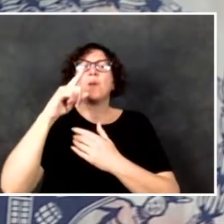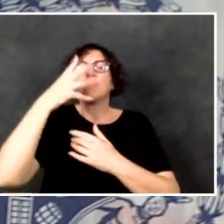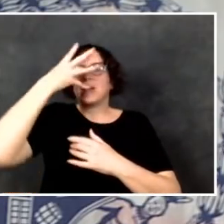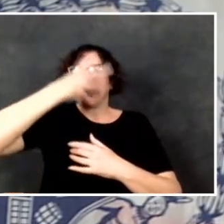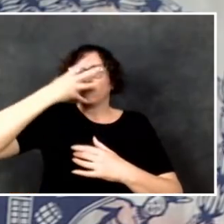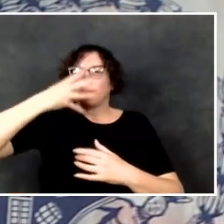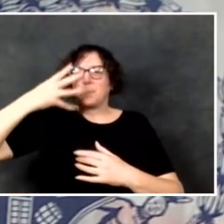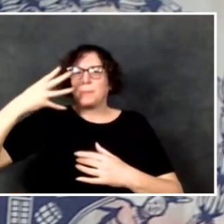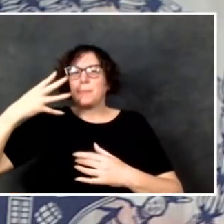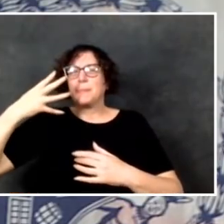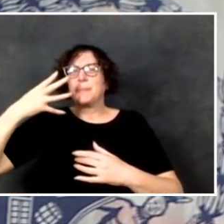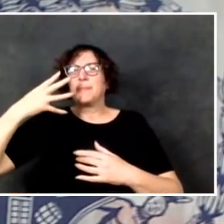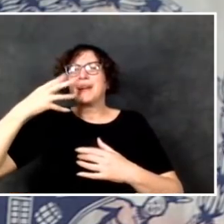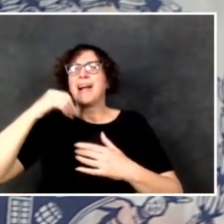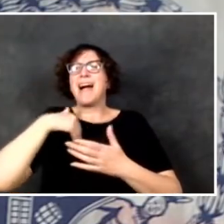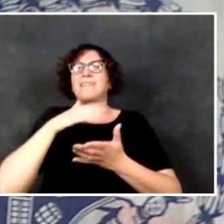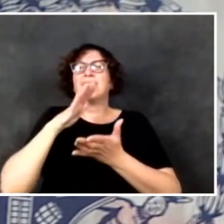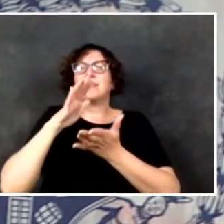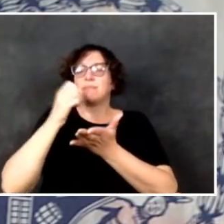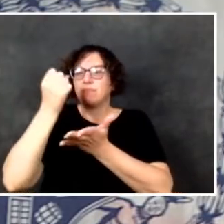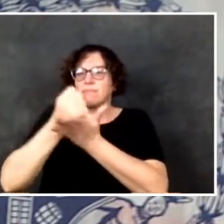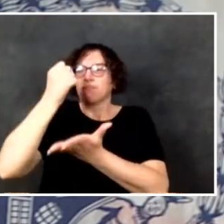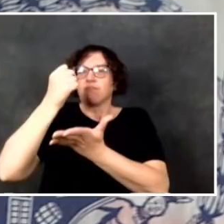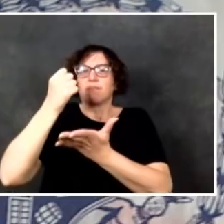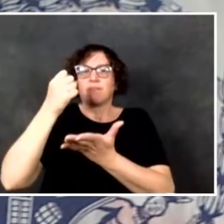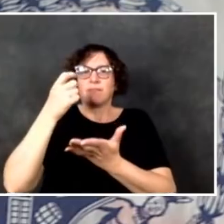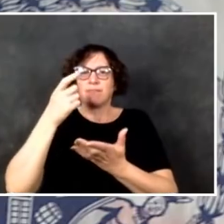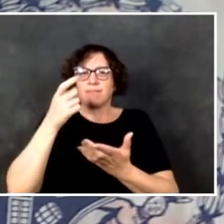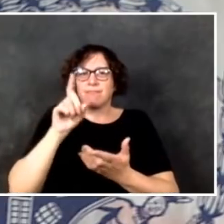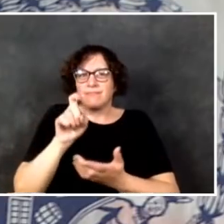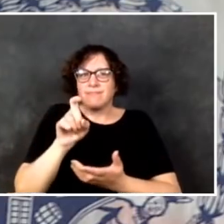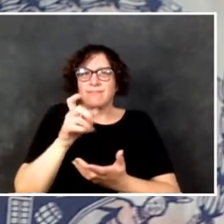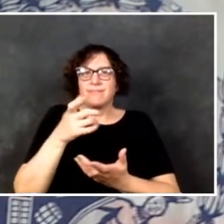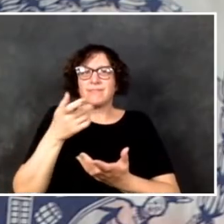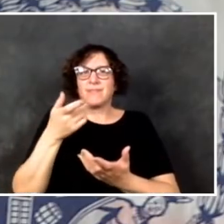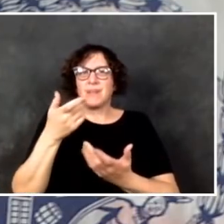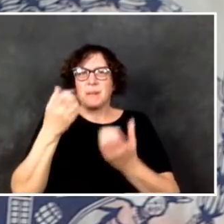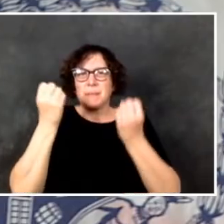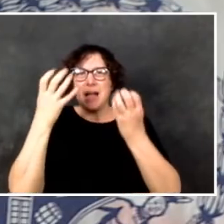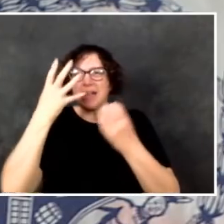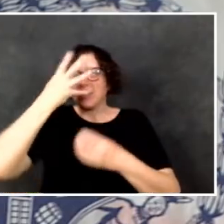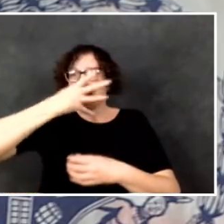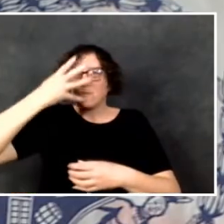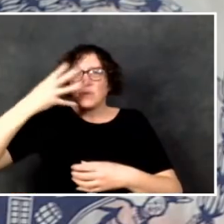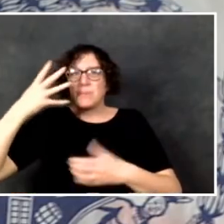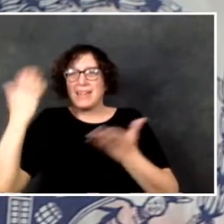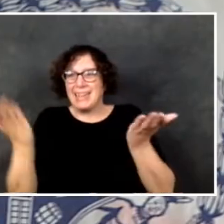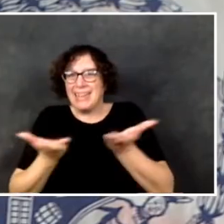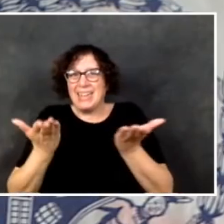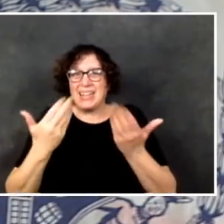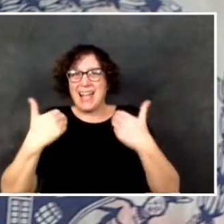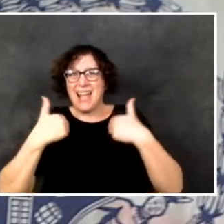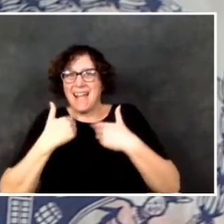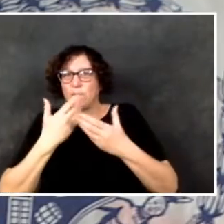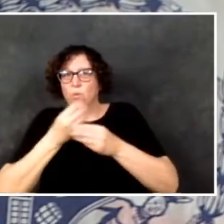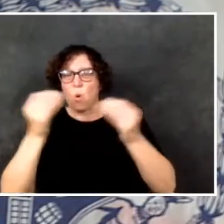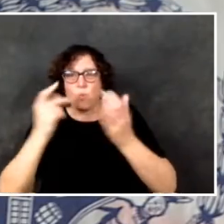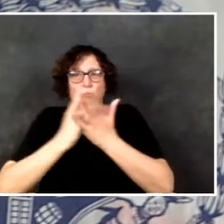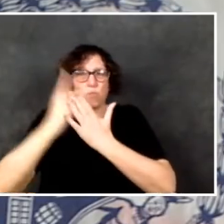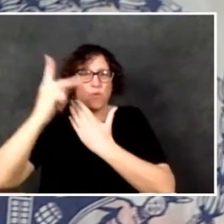City? Because there is a lot of undocumented people are here. They don't have any program which they can apply for